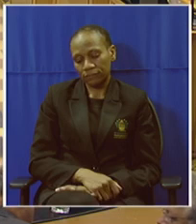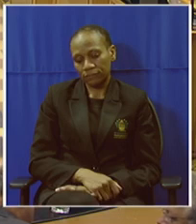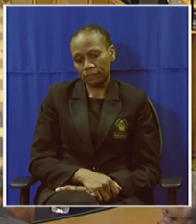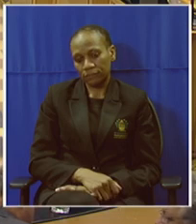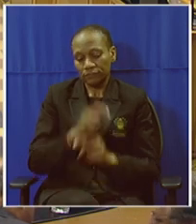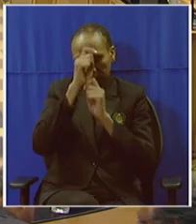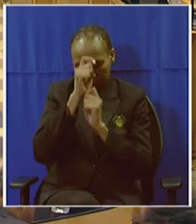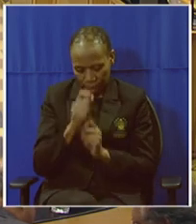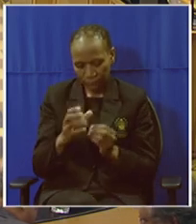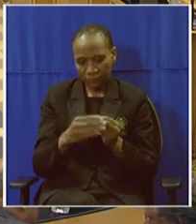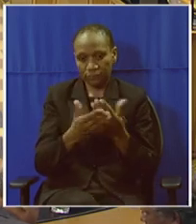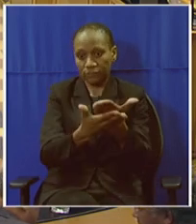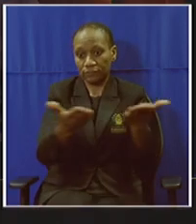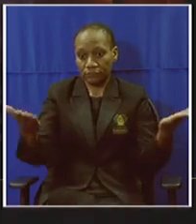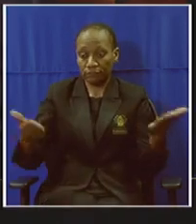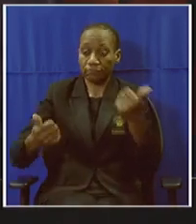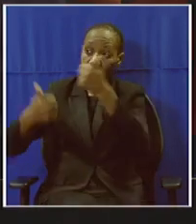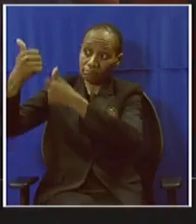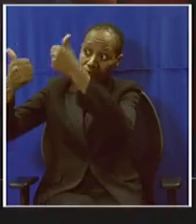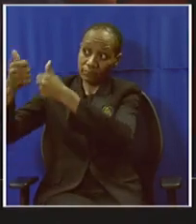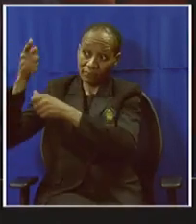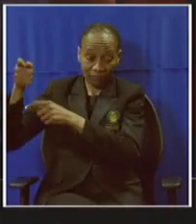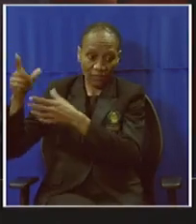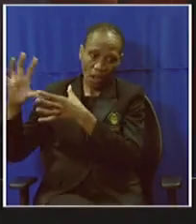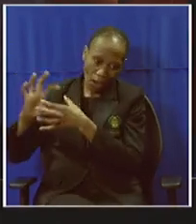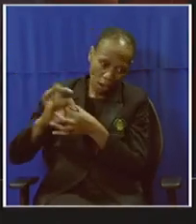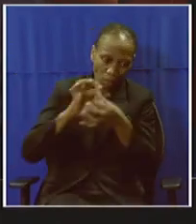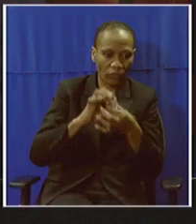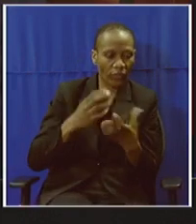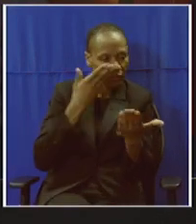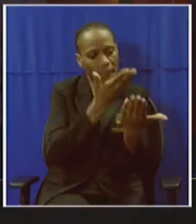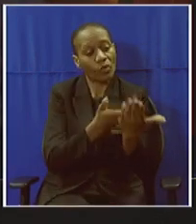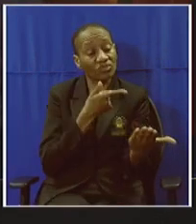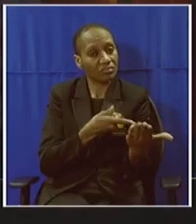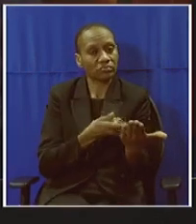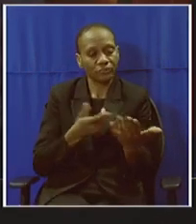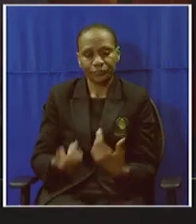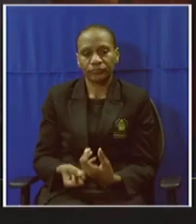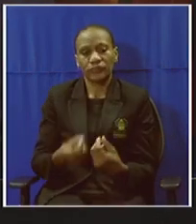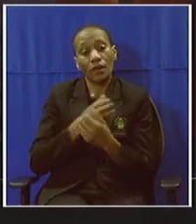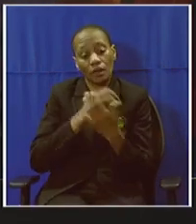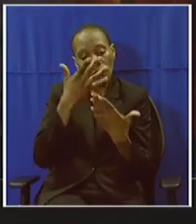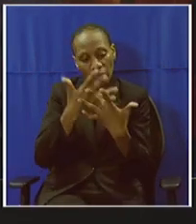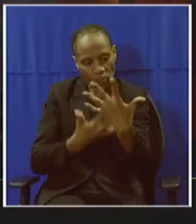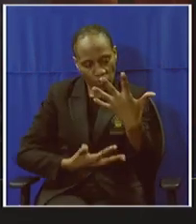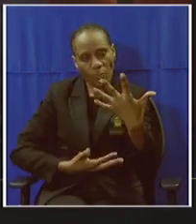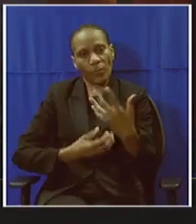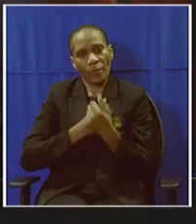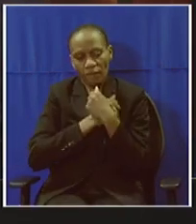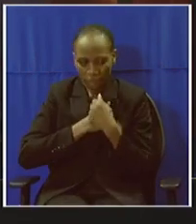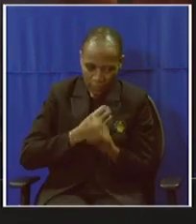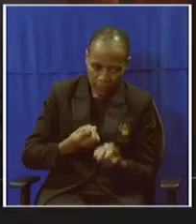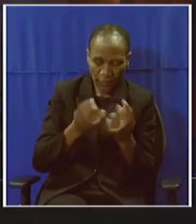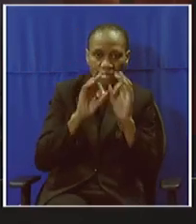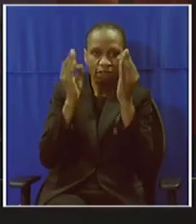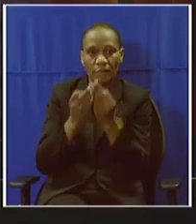Honorable members, the presiding officers associate themselves with this motion. The condolences of the House will be conveyed to the